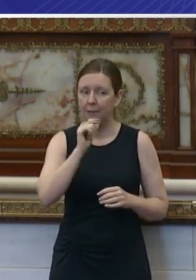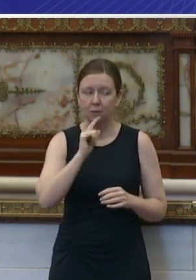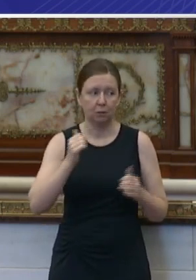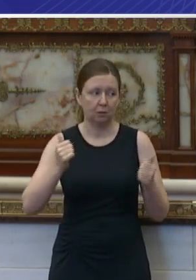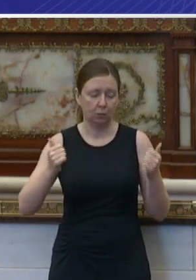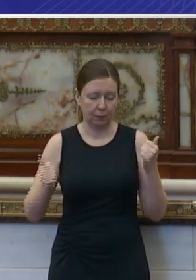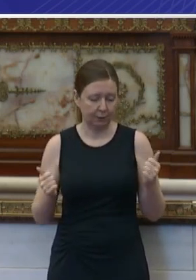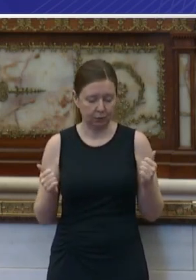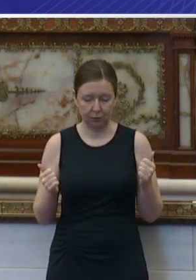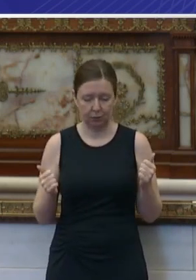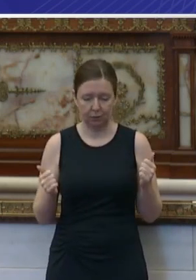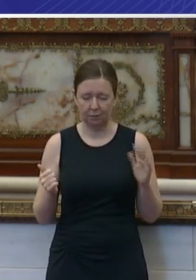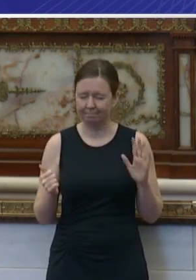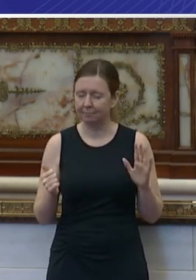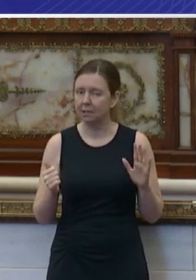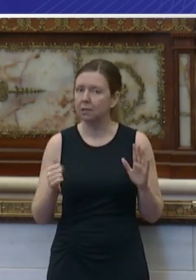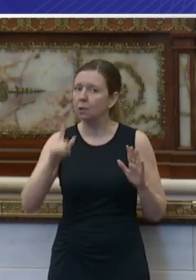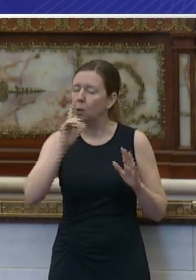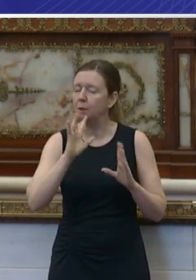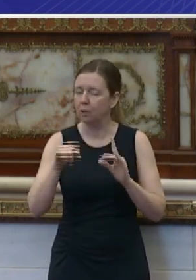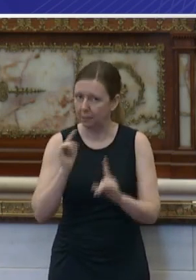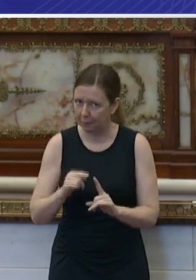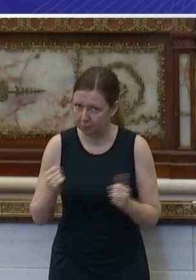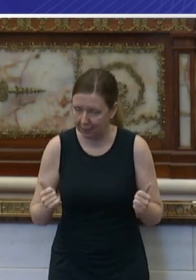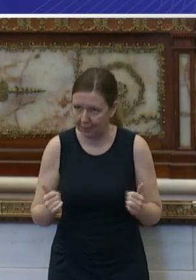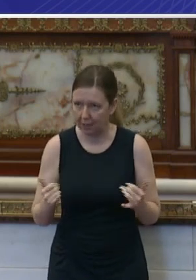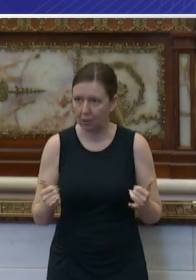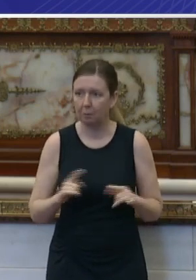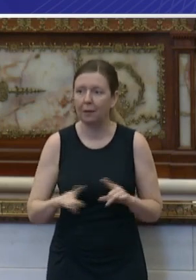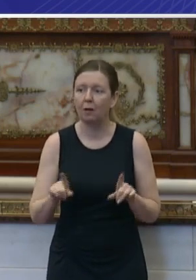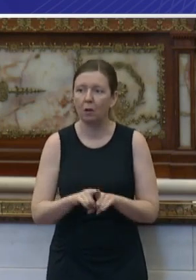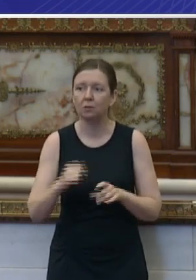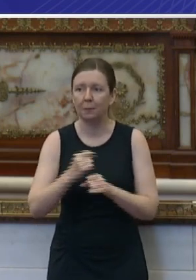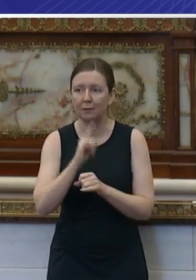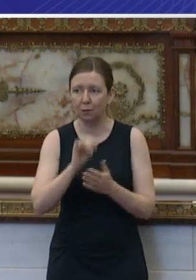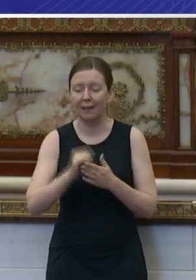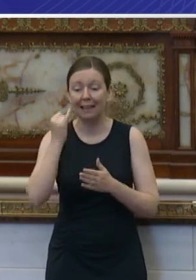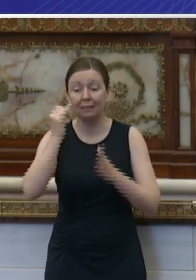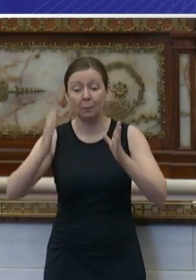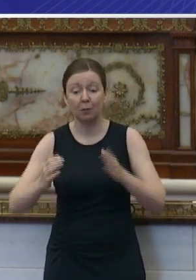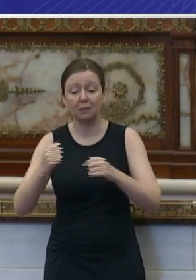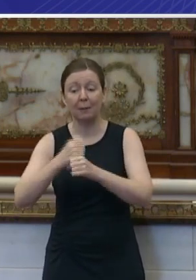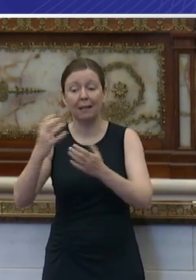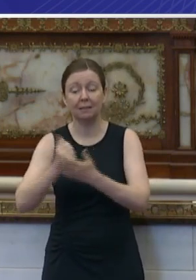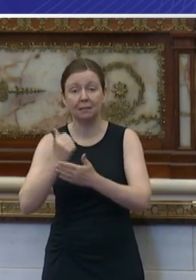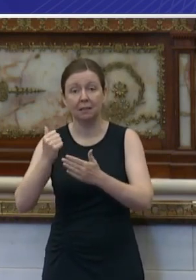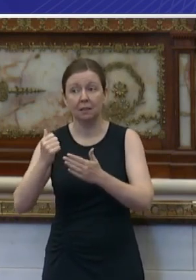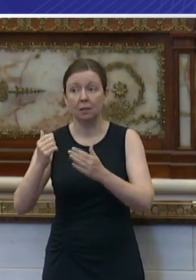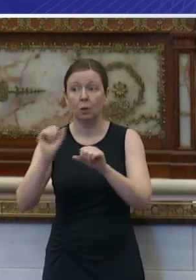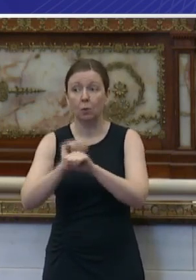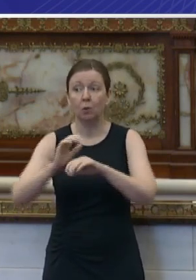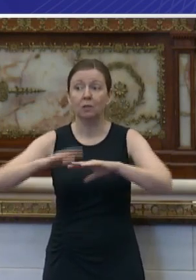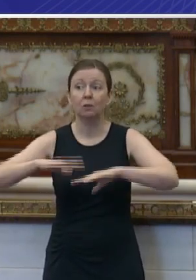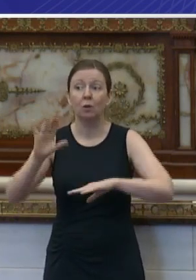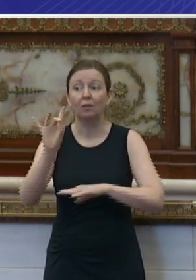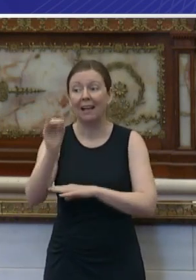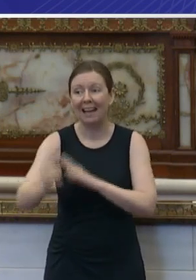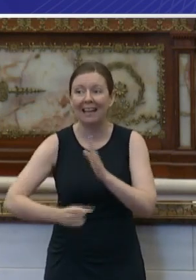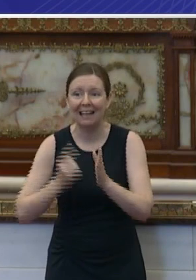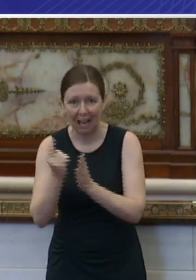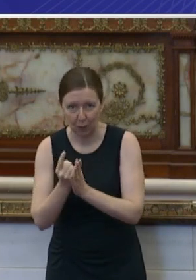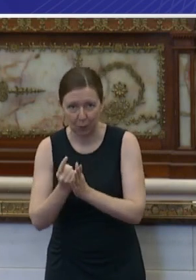group are you currently talking about, but it also makes sure that if a person works more than 80